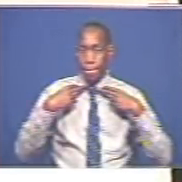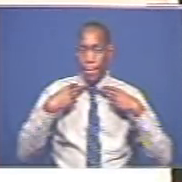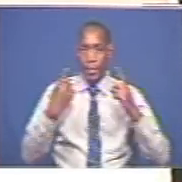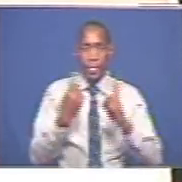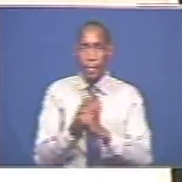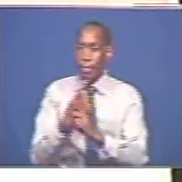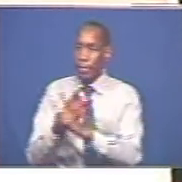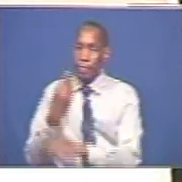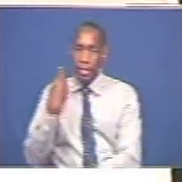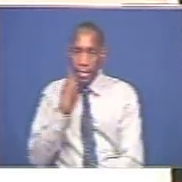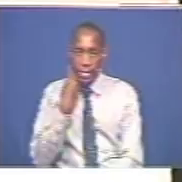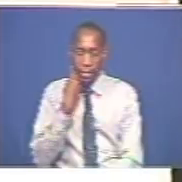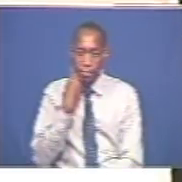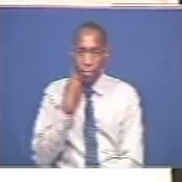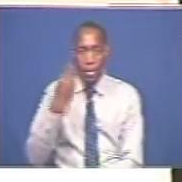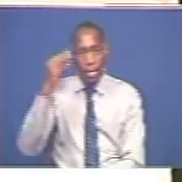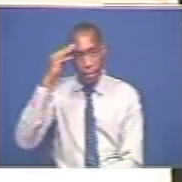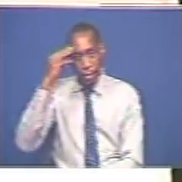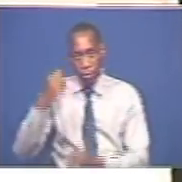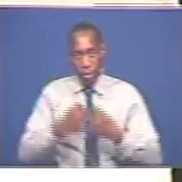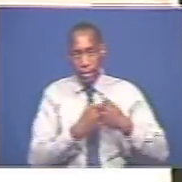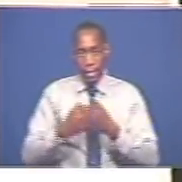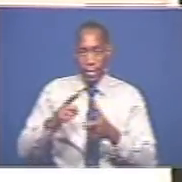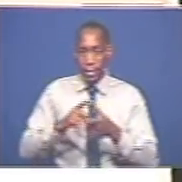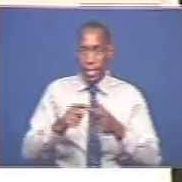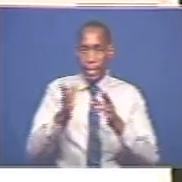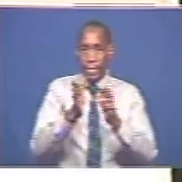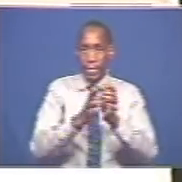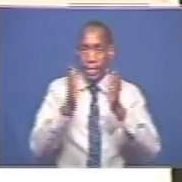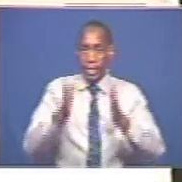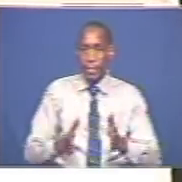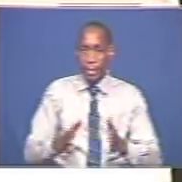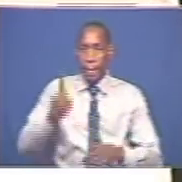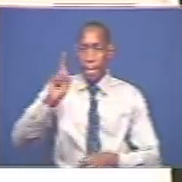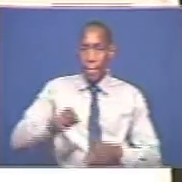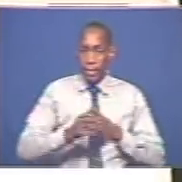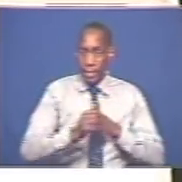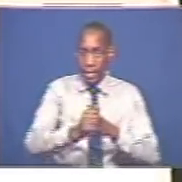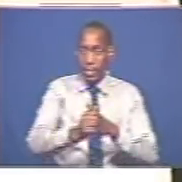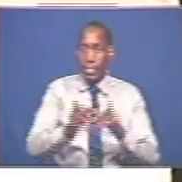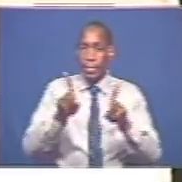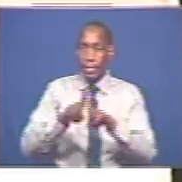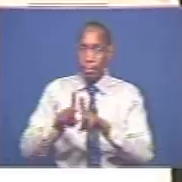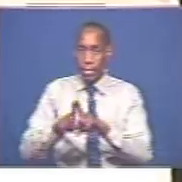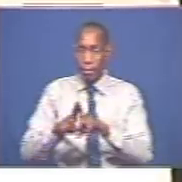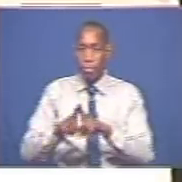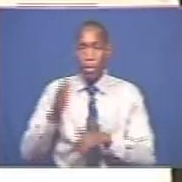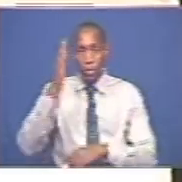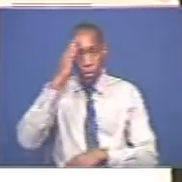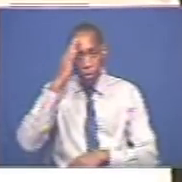ailments mm-hmm. or whatever mental challenges, then as Christians, we need to be on the front line, yeah. but also draw the line